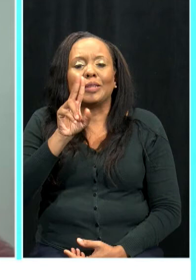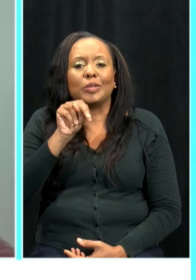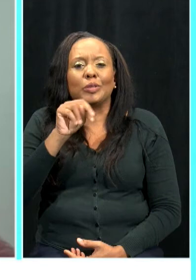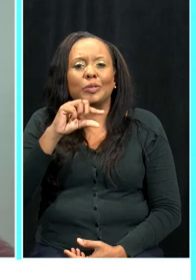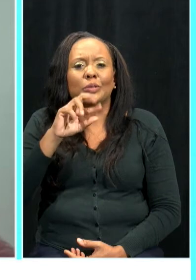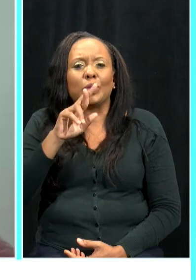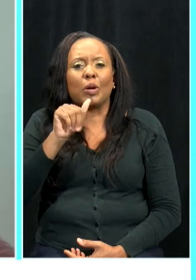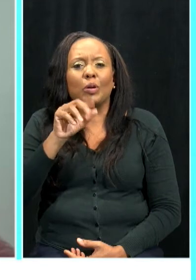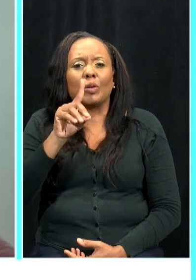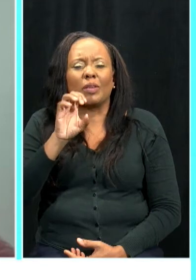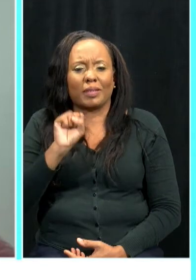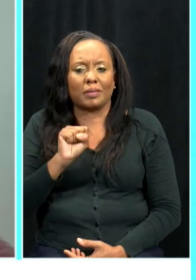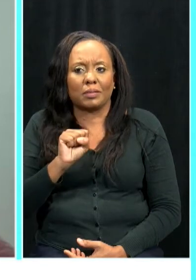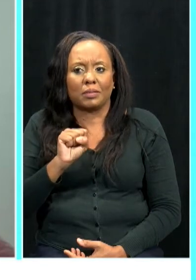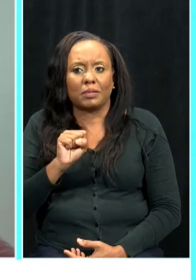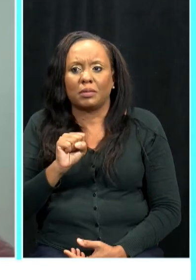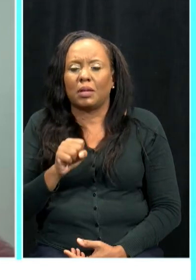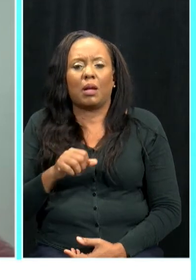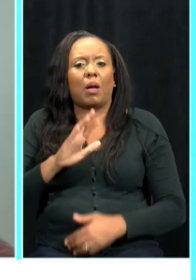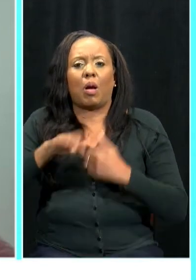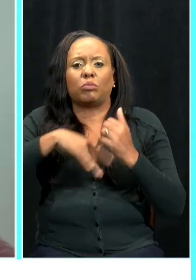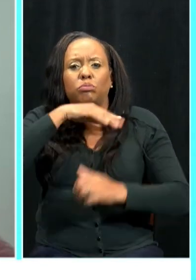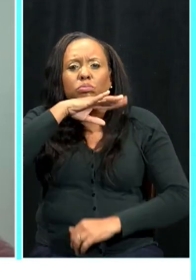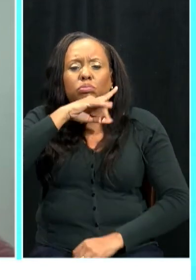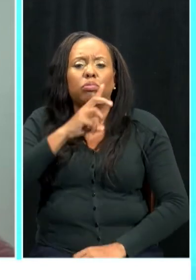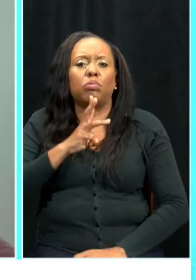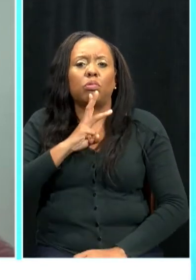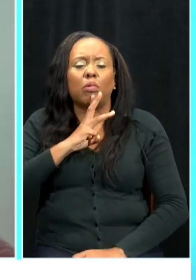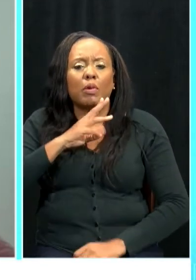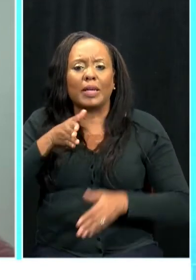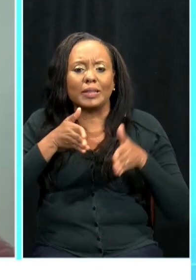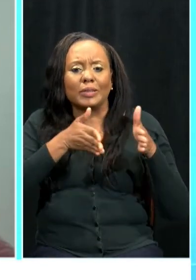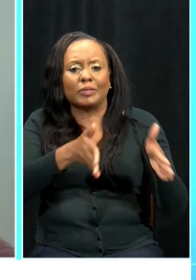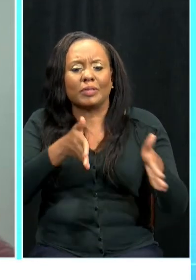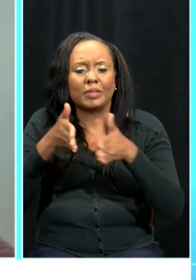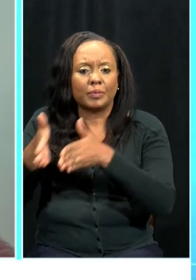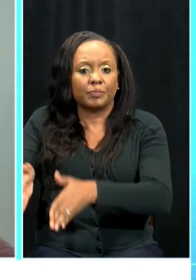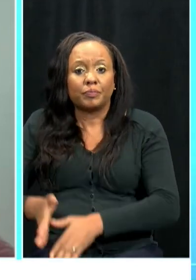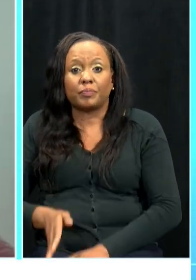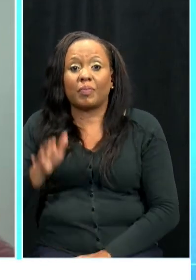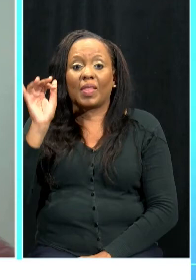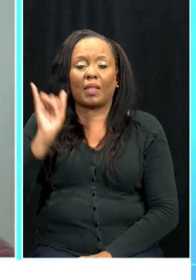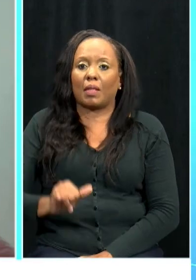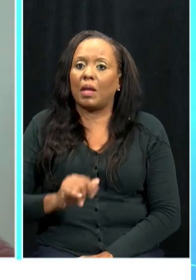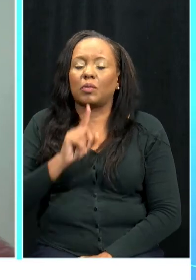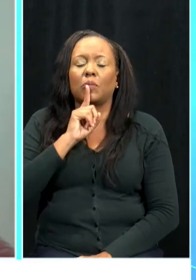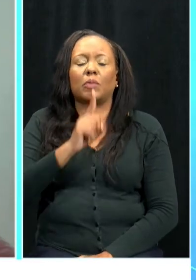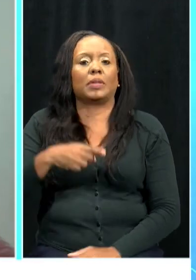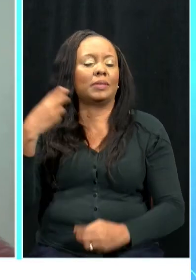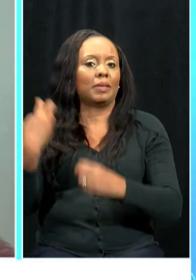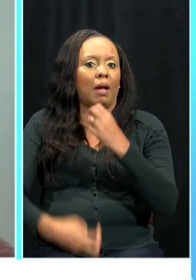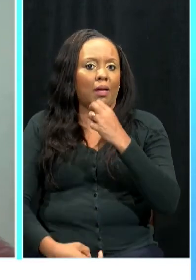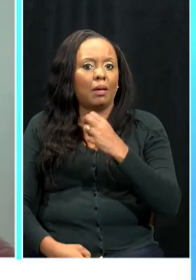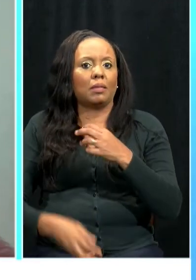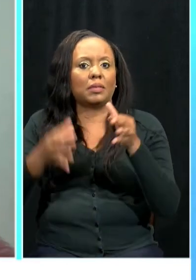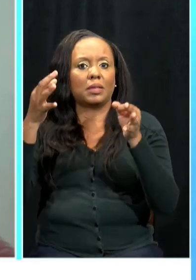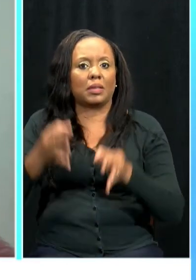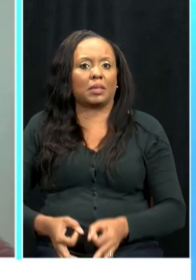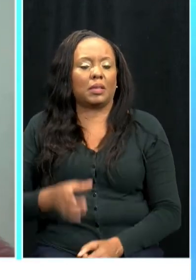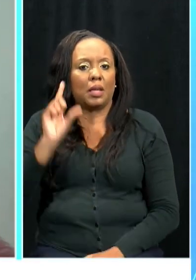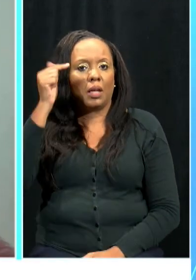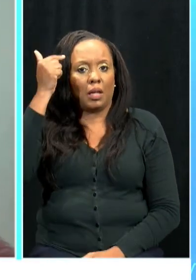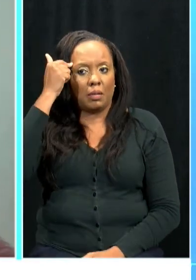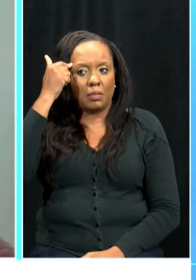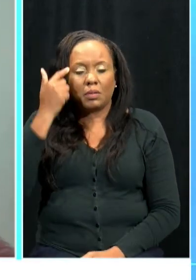that is the kind of life and death challenge that the government has had to handle. We have had